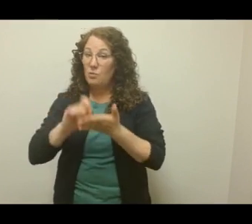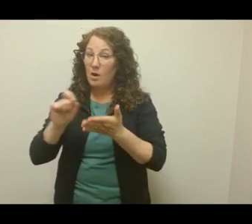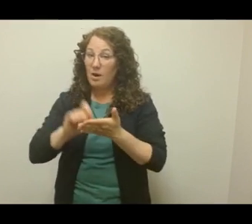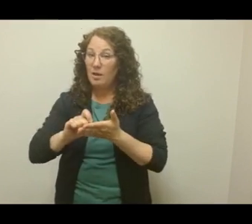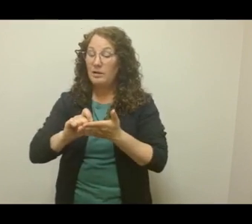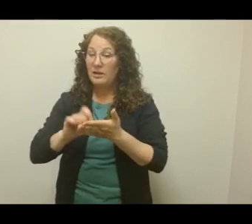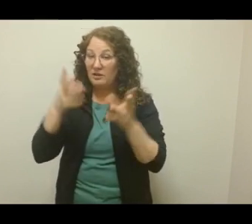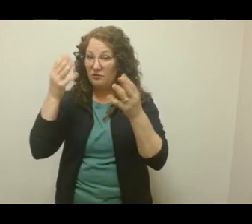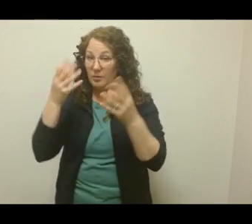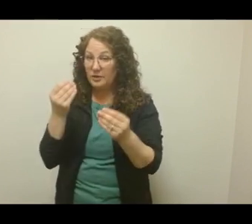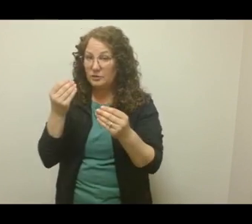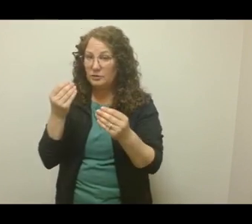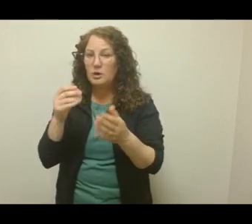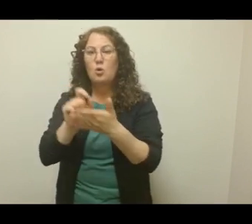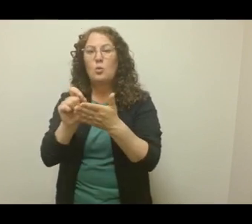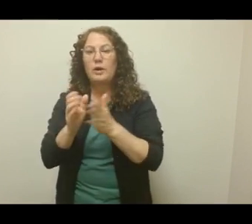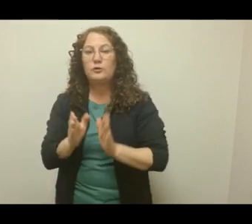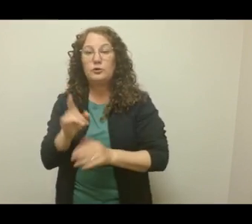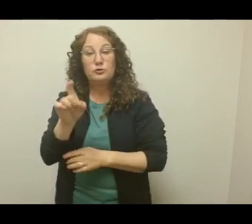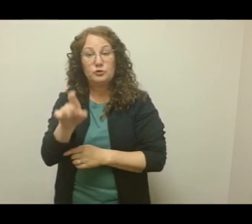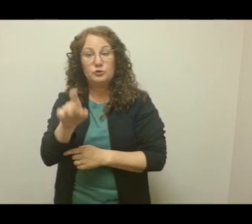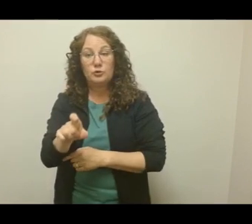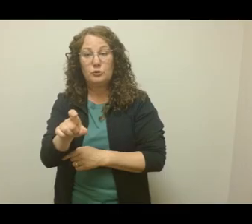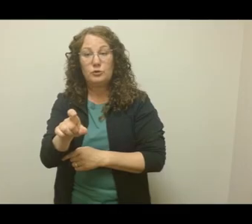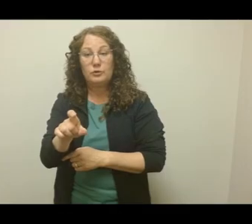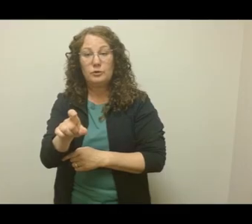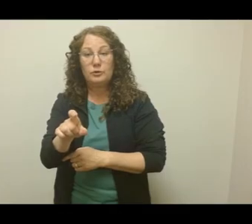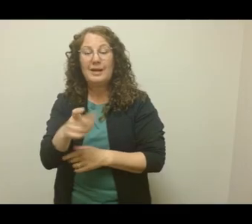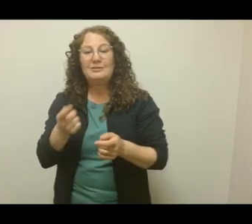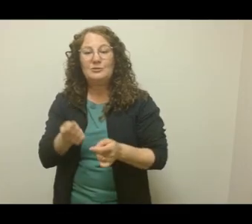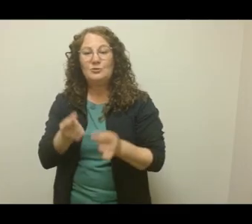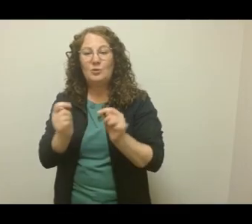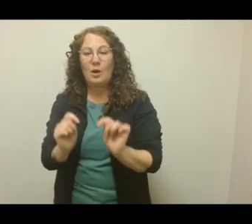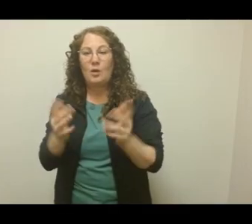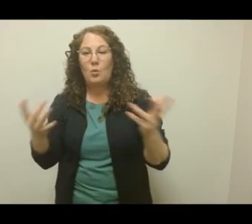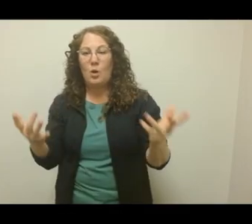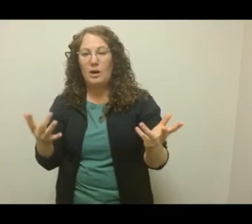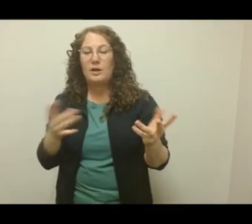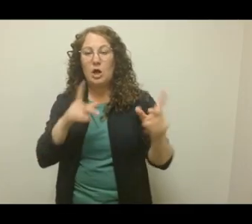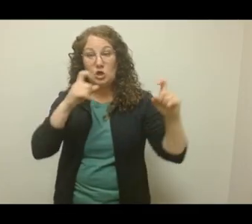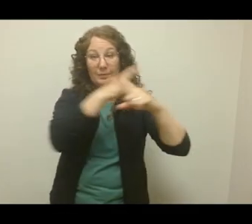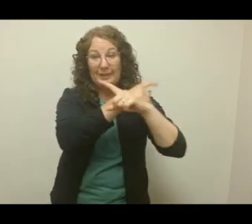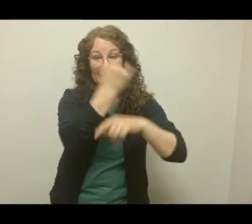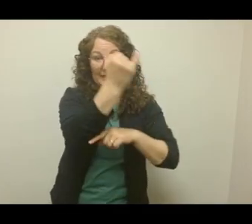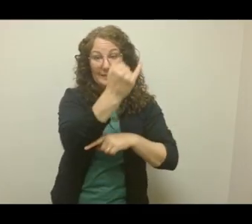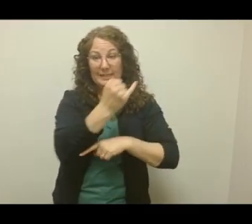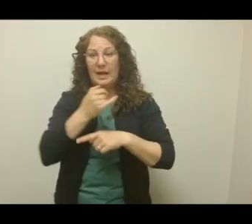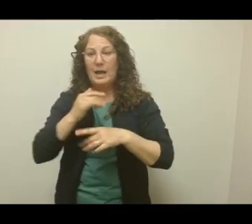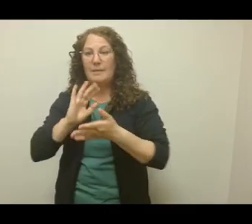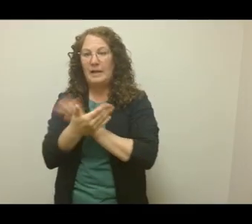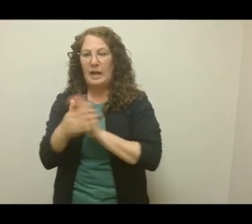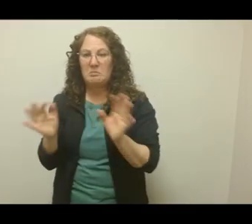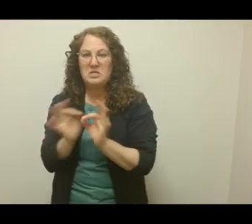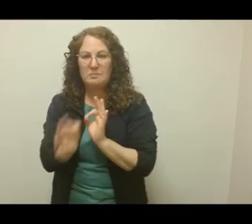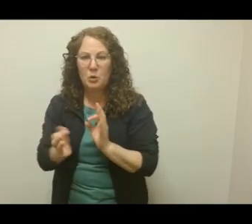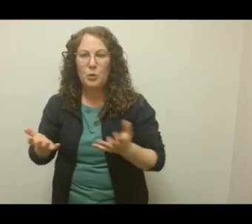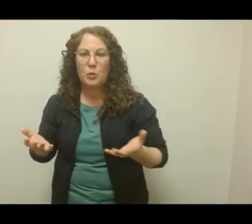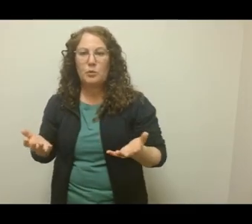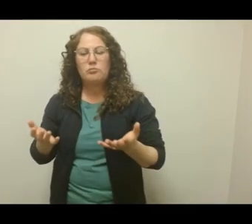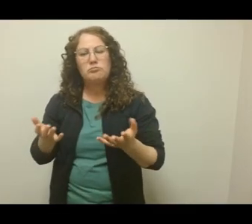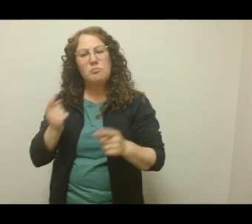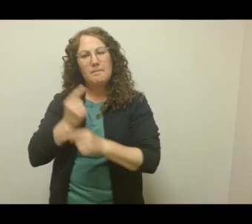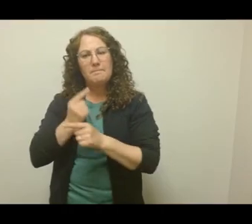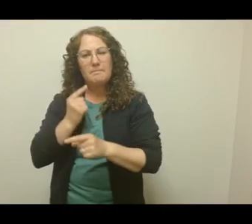information, the writer usually should attempt to simplify complex ideas and think about choosing